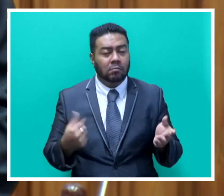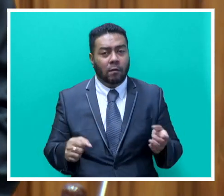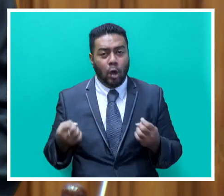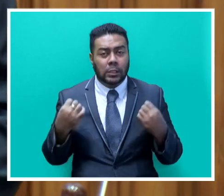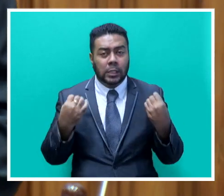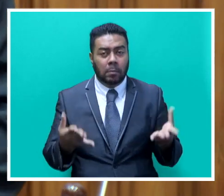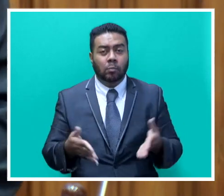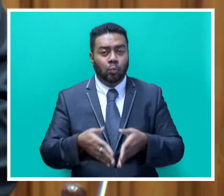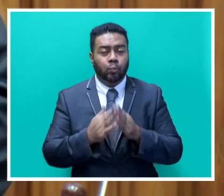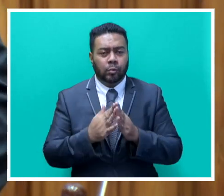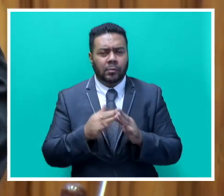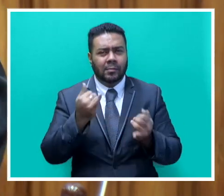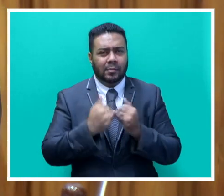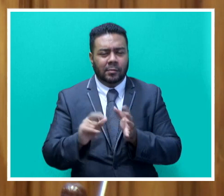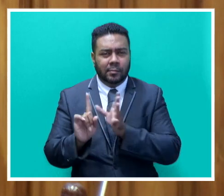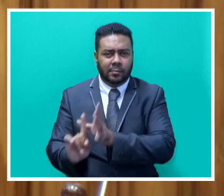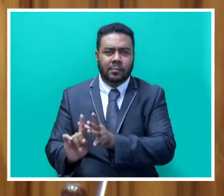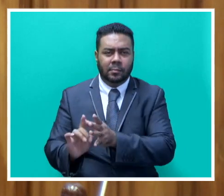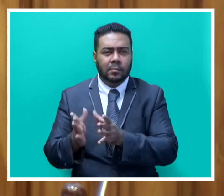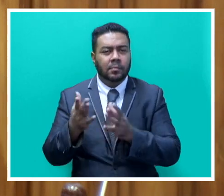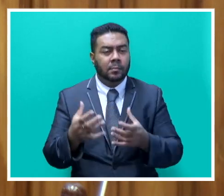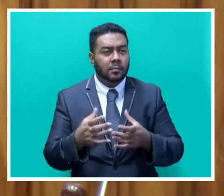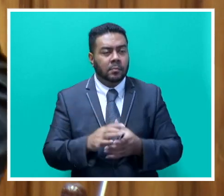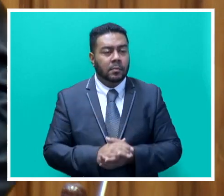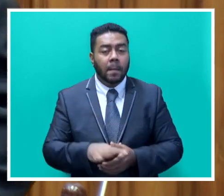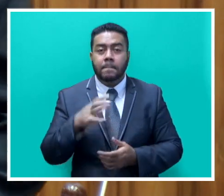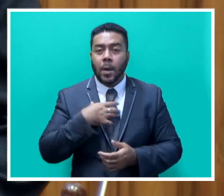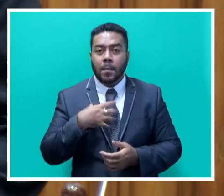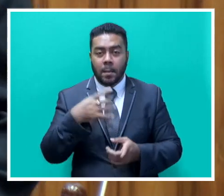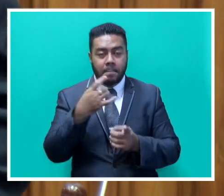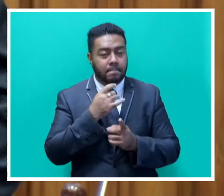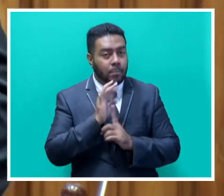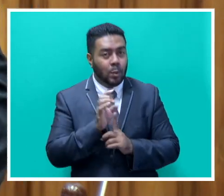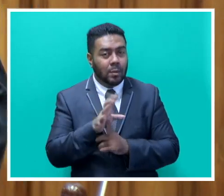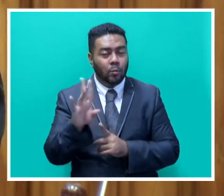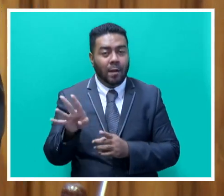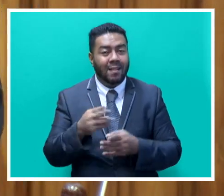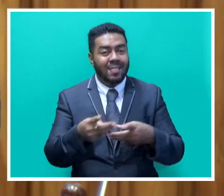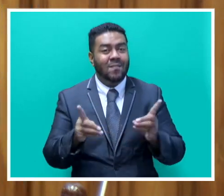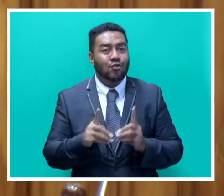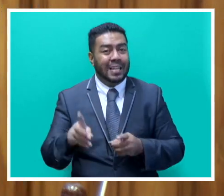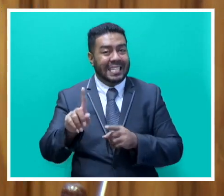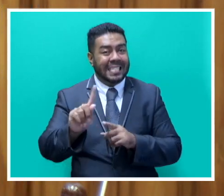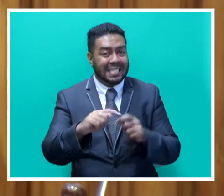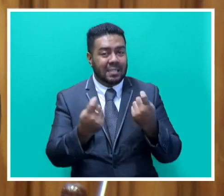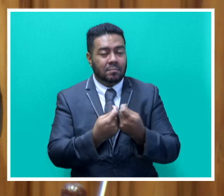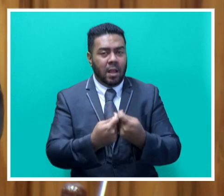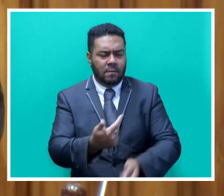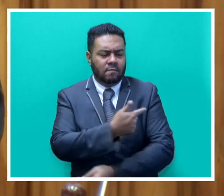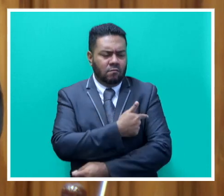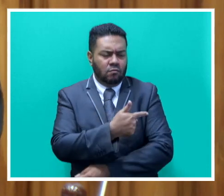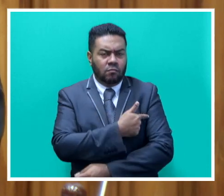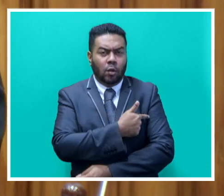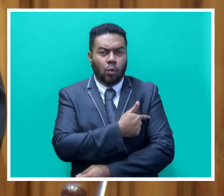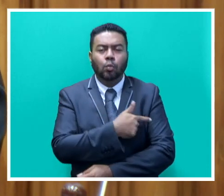isolation facilities with the support of the divisional commissioners. More importantly, the divisional teams have also embarked on vaccination, and to